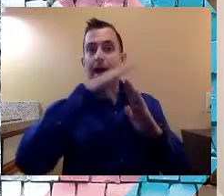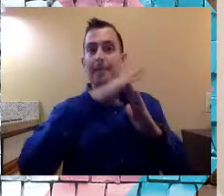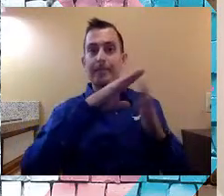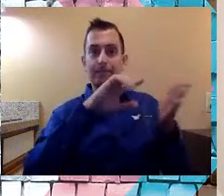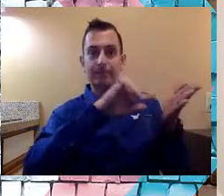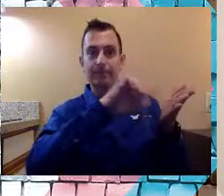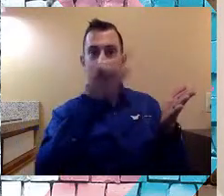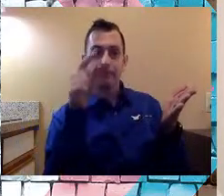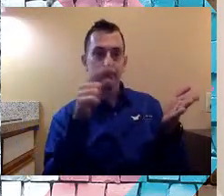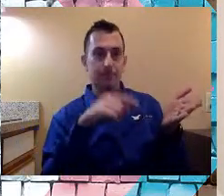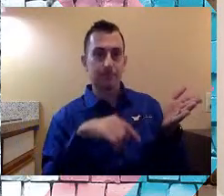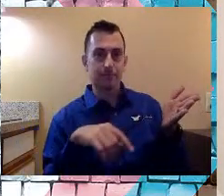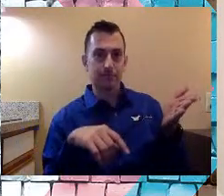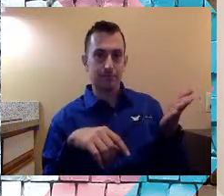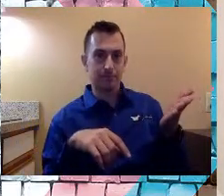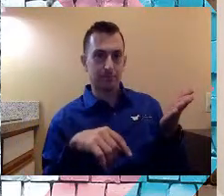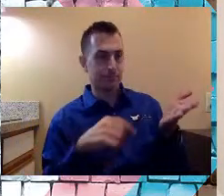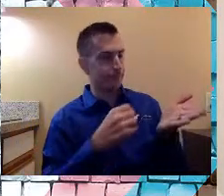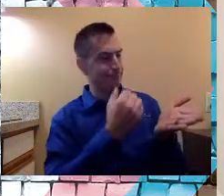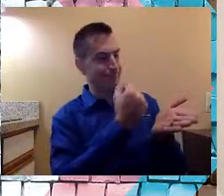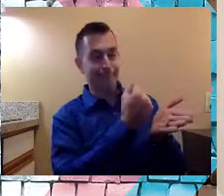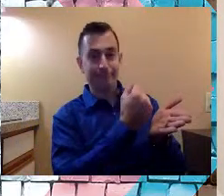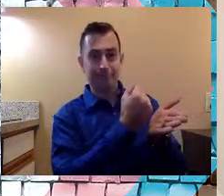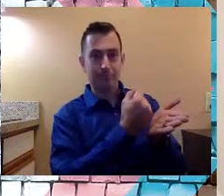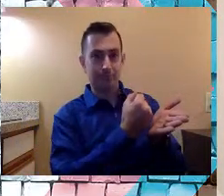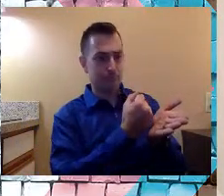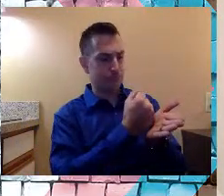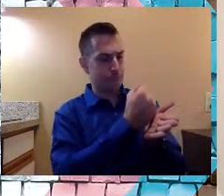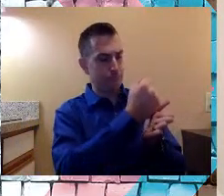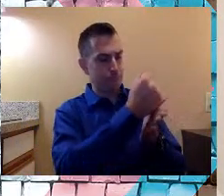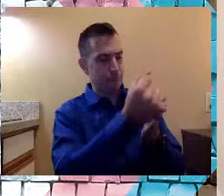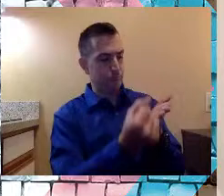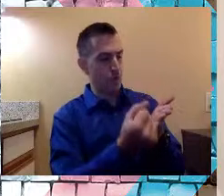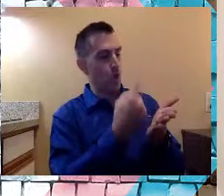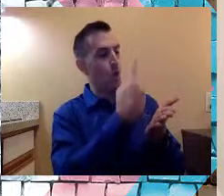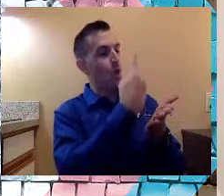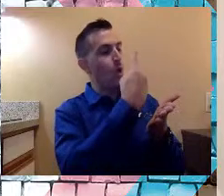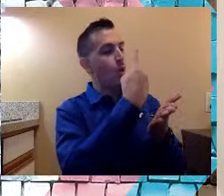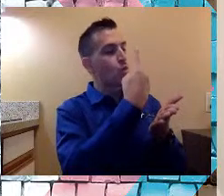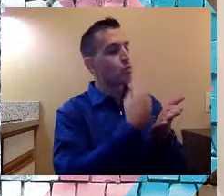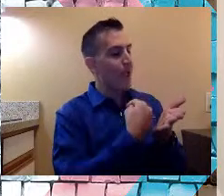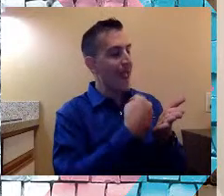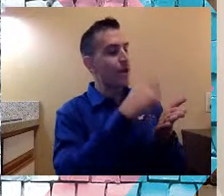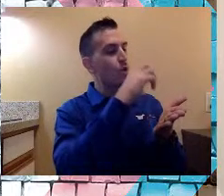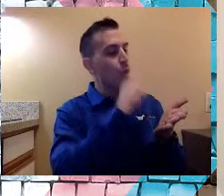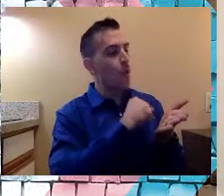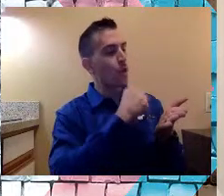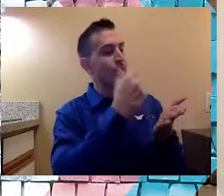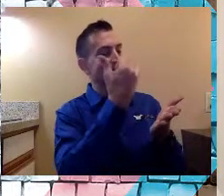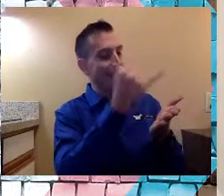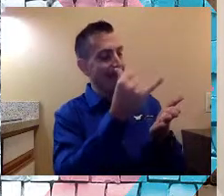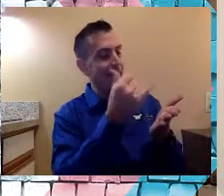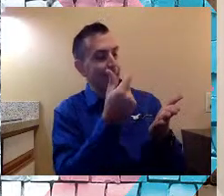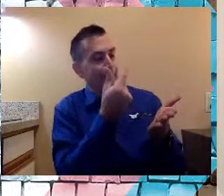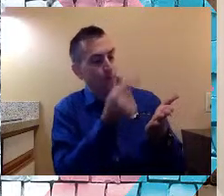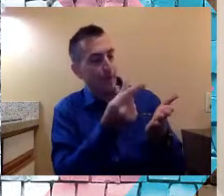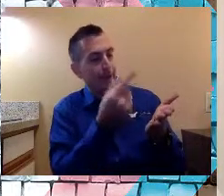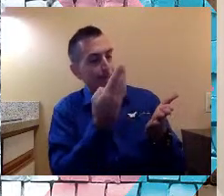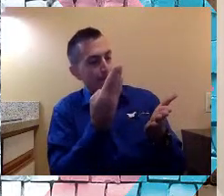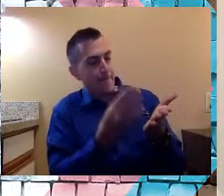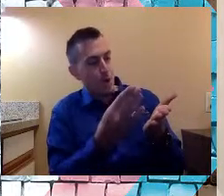I'm gonna start out here with red. So we're gonna go red, orange, yellow, green, blue, purple,